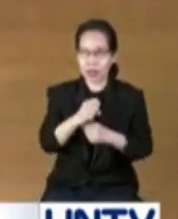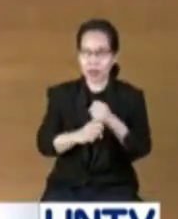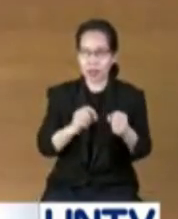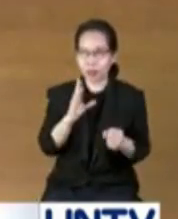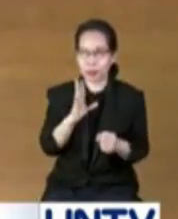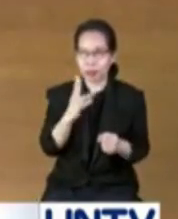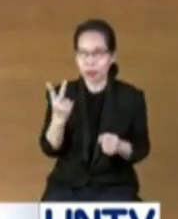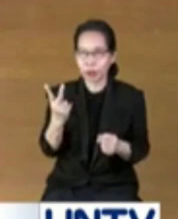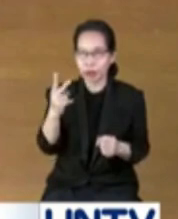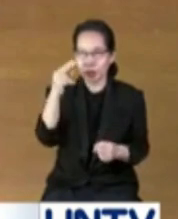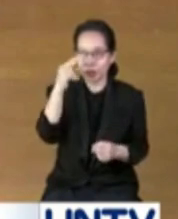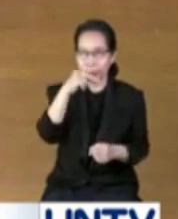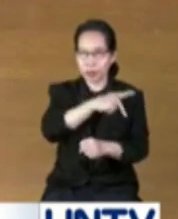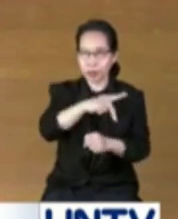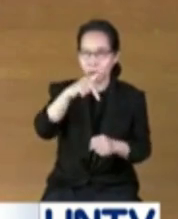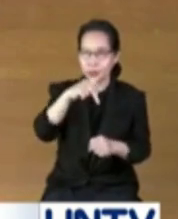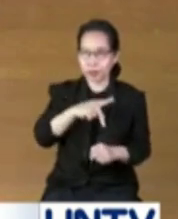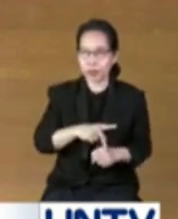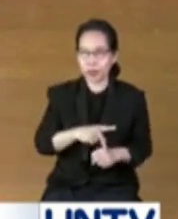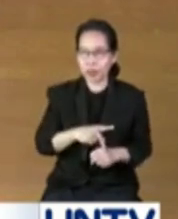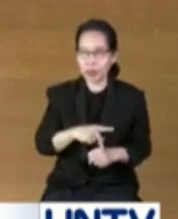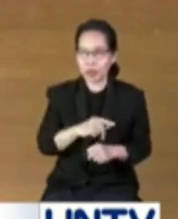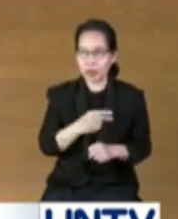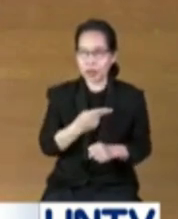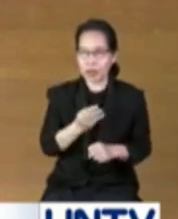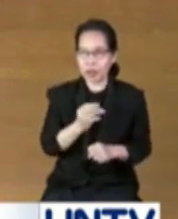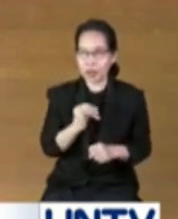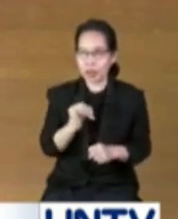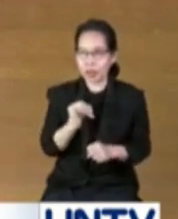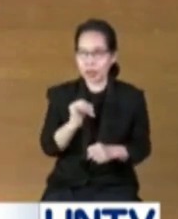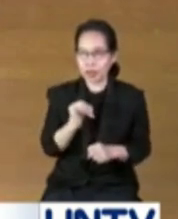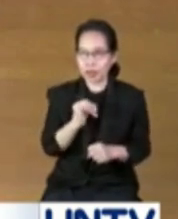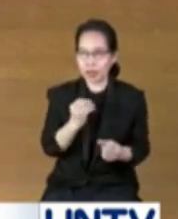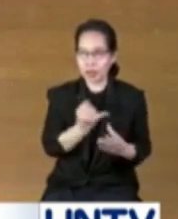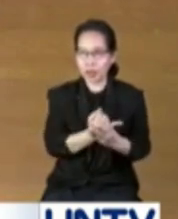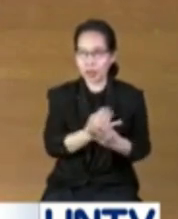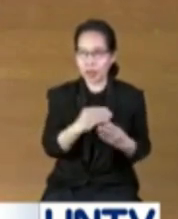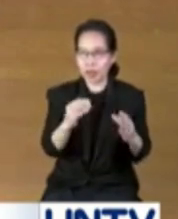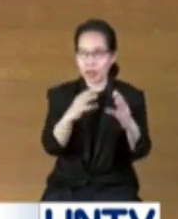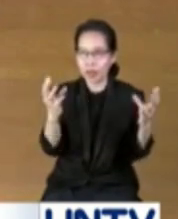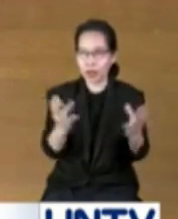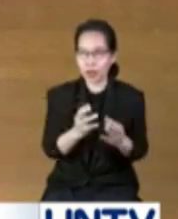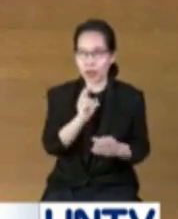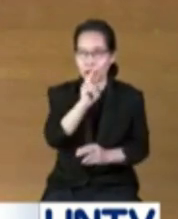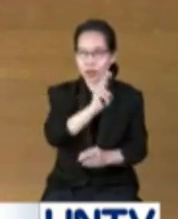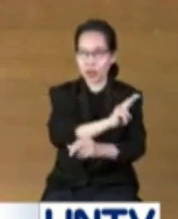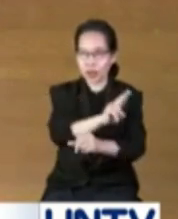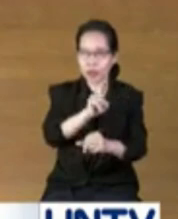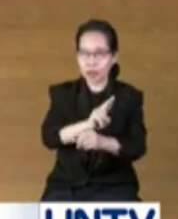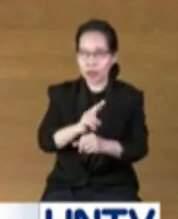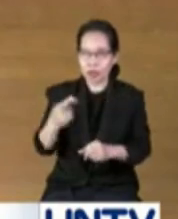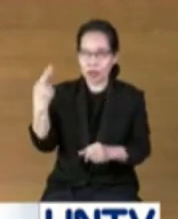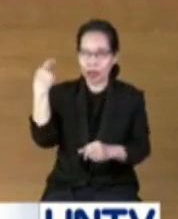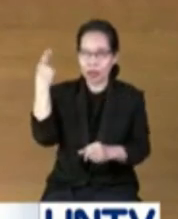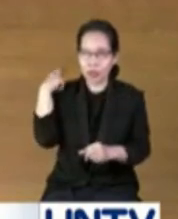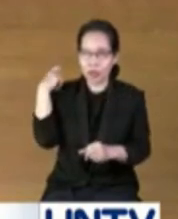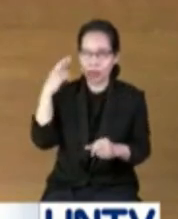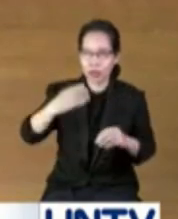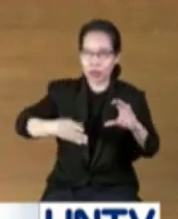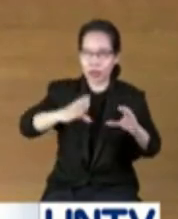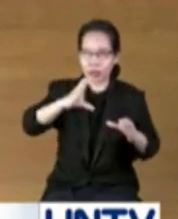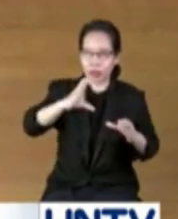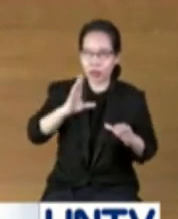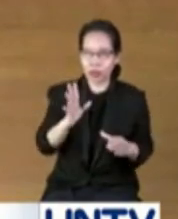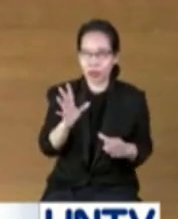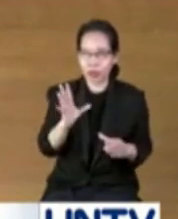Philippine HEIs have been included in the World Universities rankings compared to just 15 last